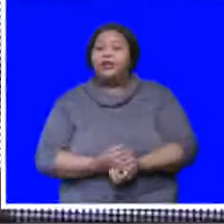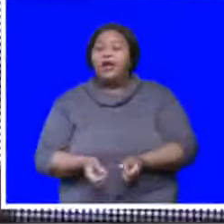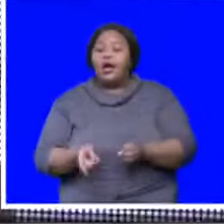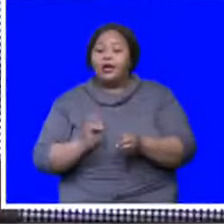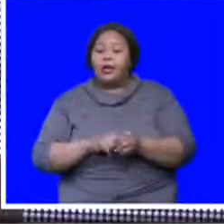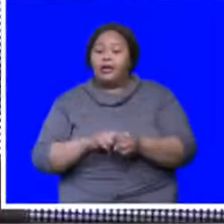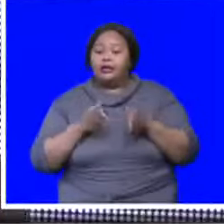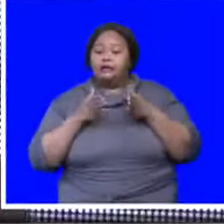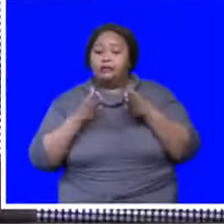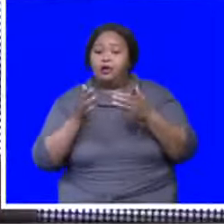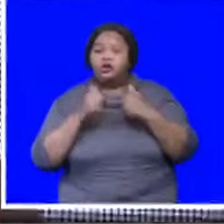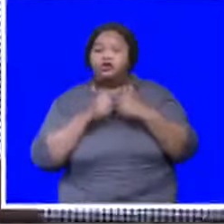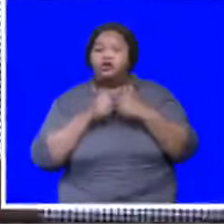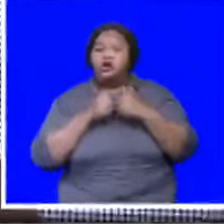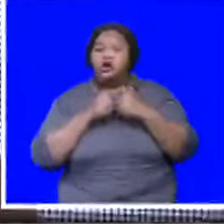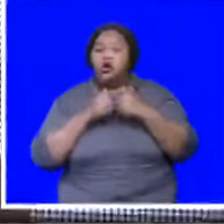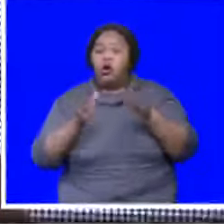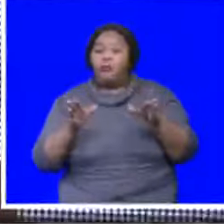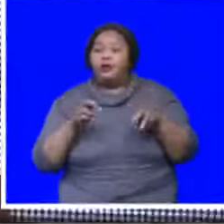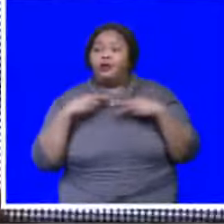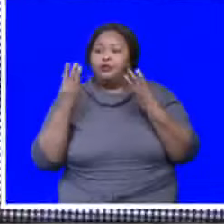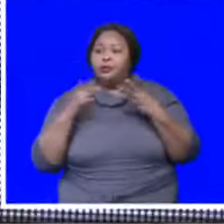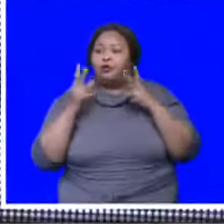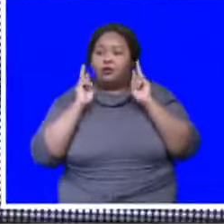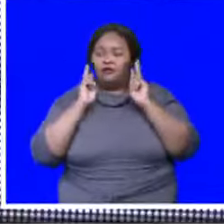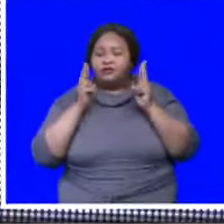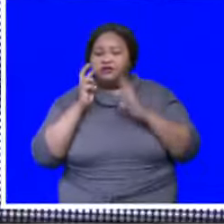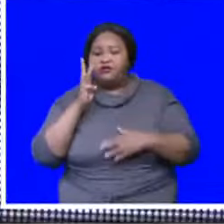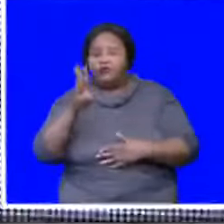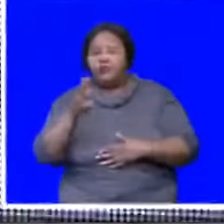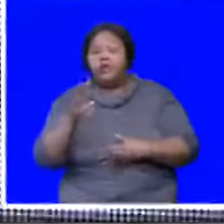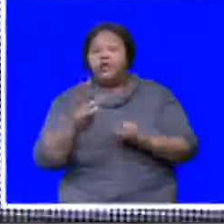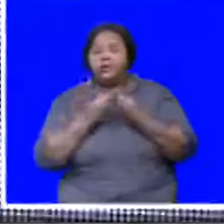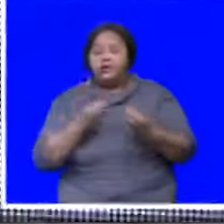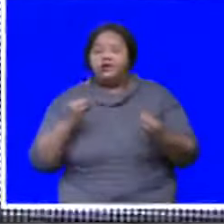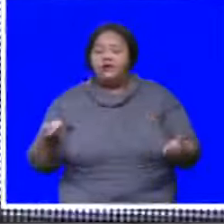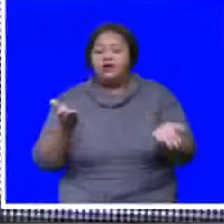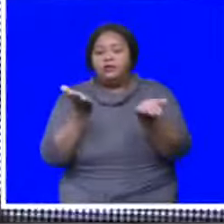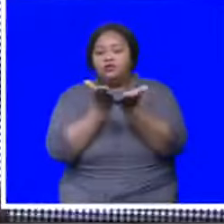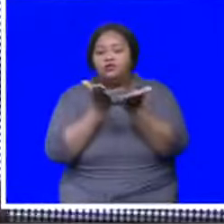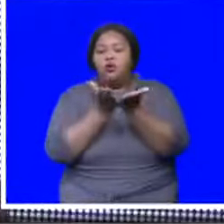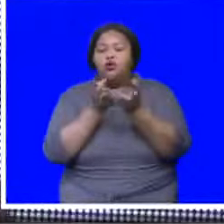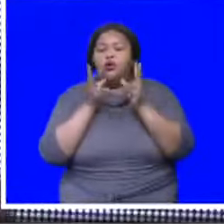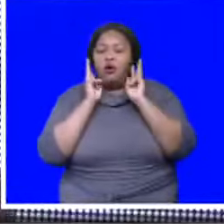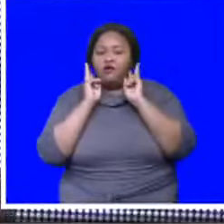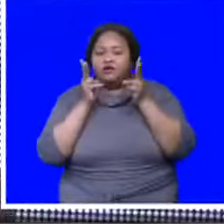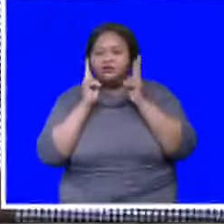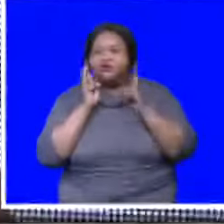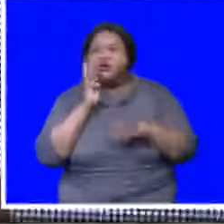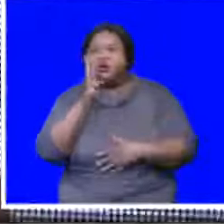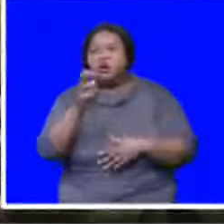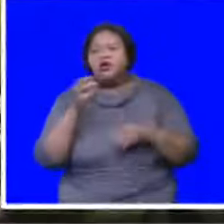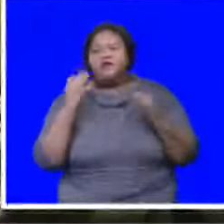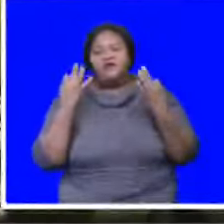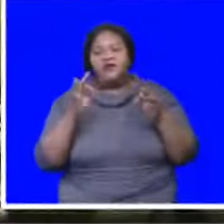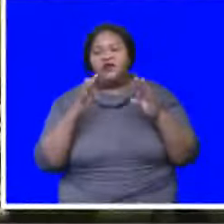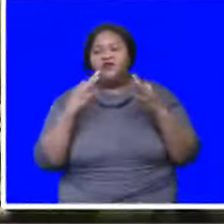that interested parties and school children tour this heritage area free of